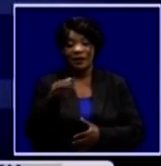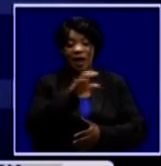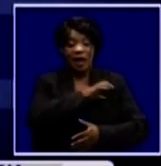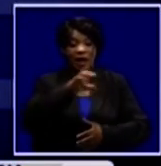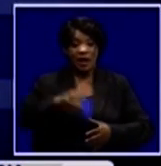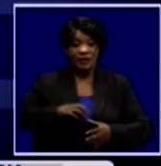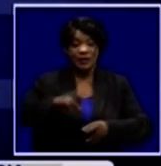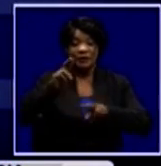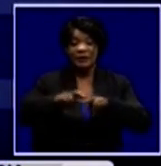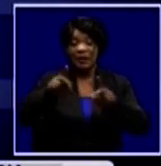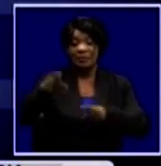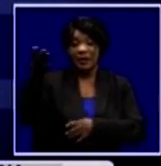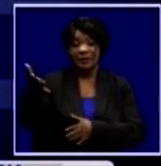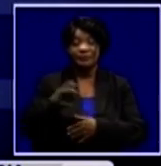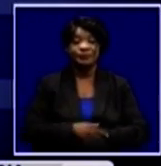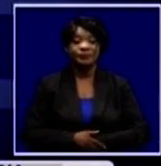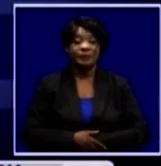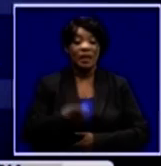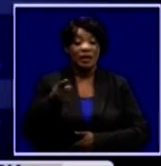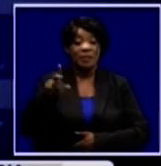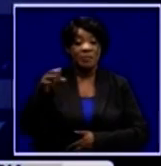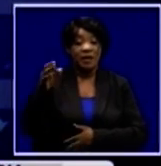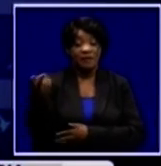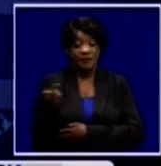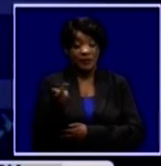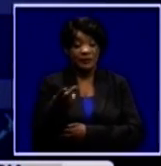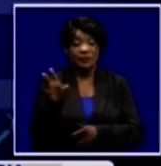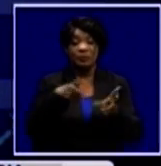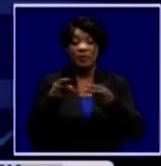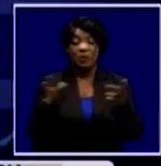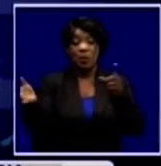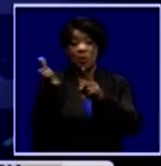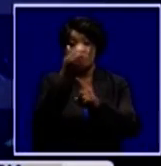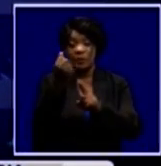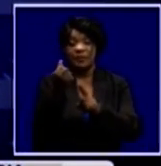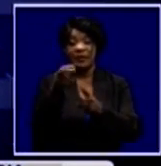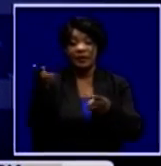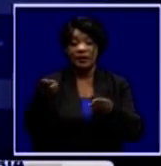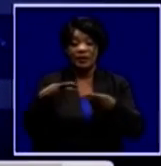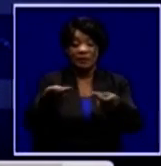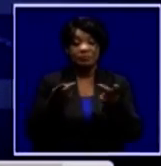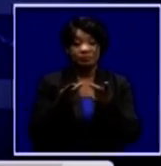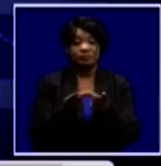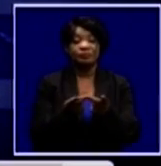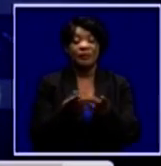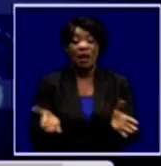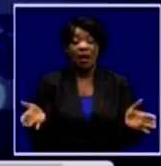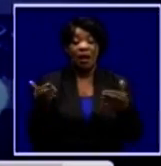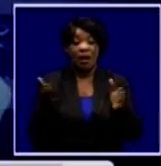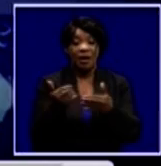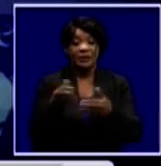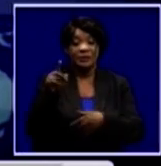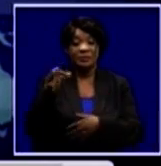election. Mr. Mwila says the party is confident that the two candidates will scoop the seats. He has further urged the party members